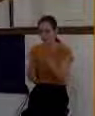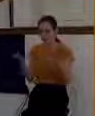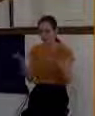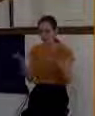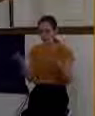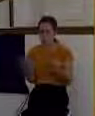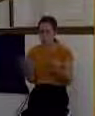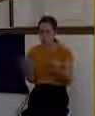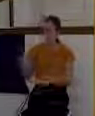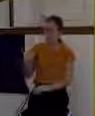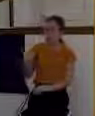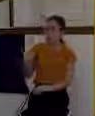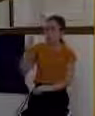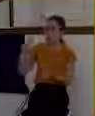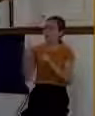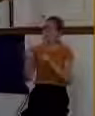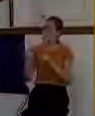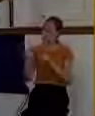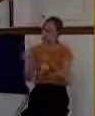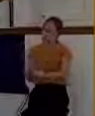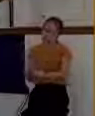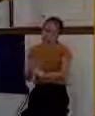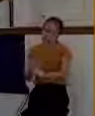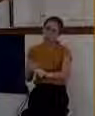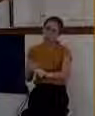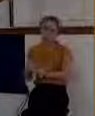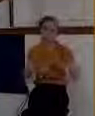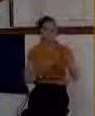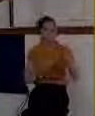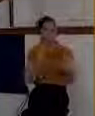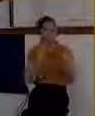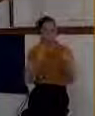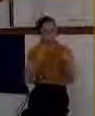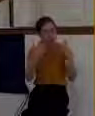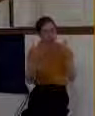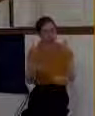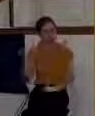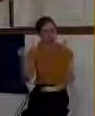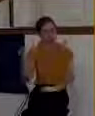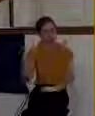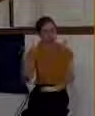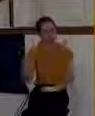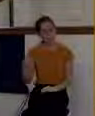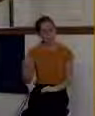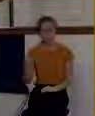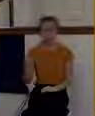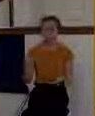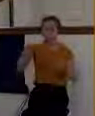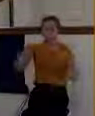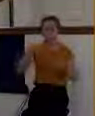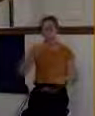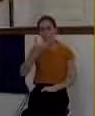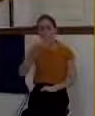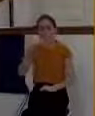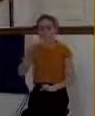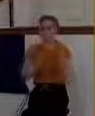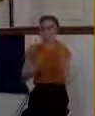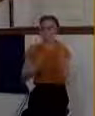that men are sinners. We're sinners. Even the best of us, we fail.